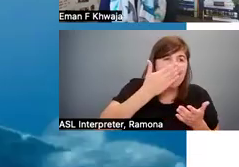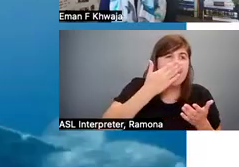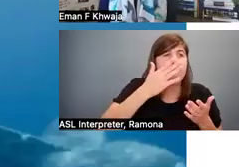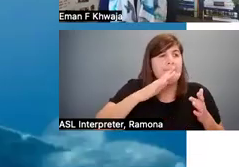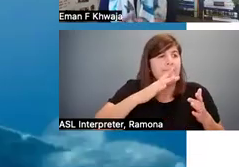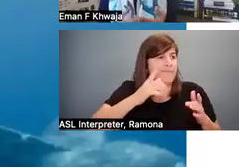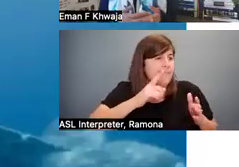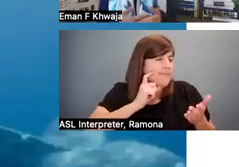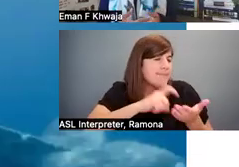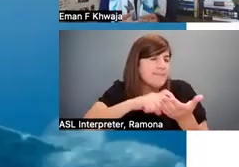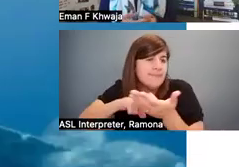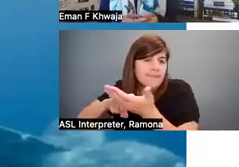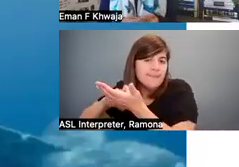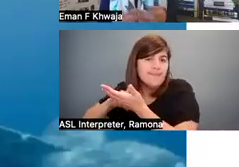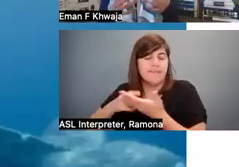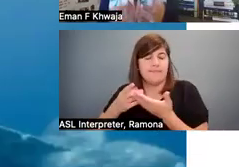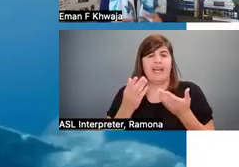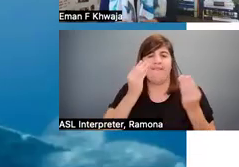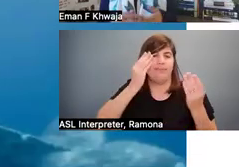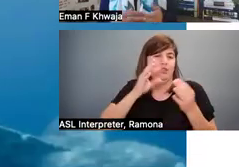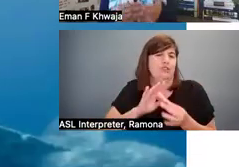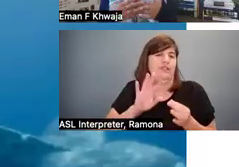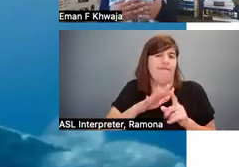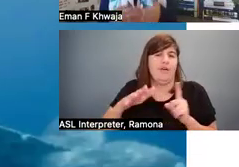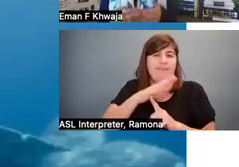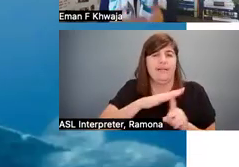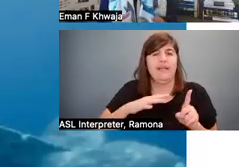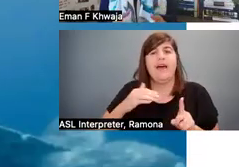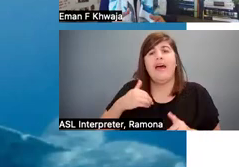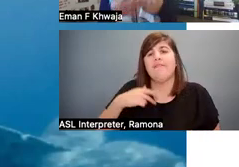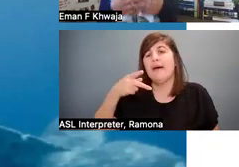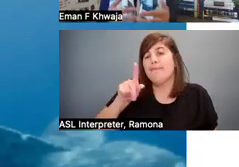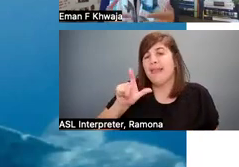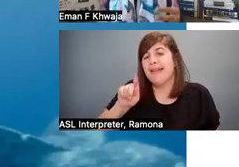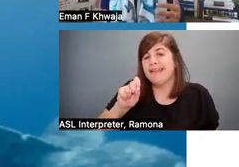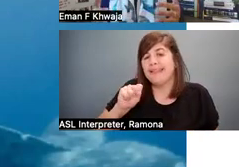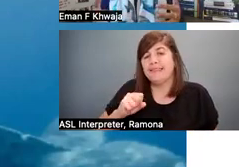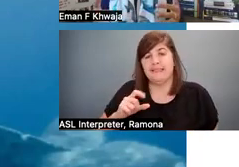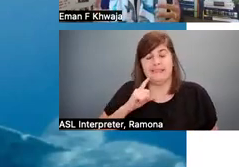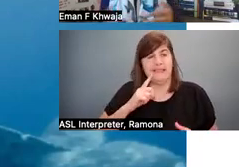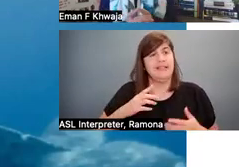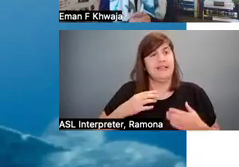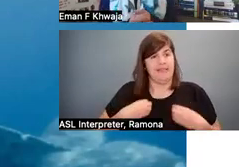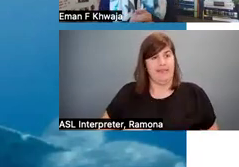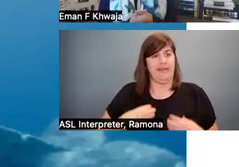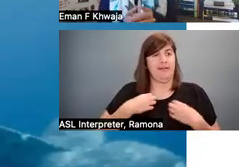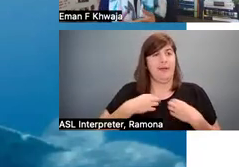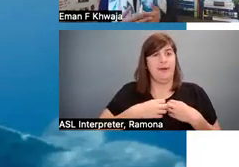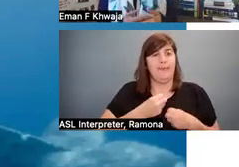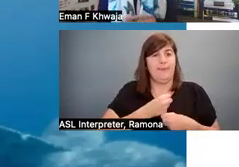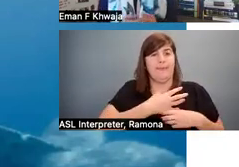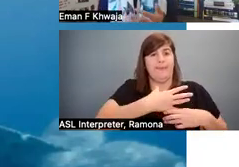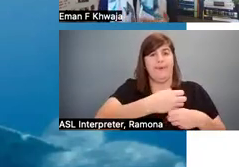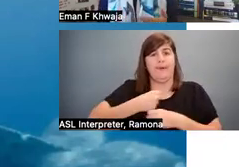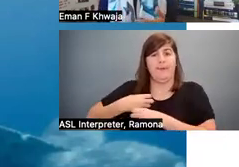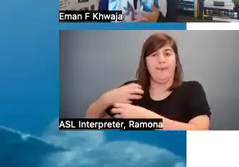environment. They have ventral pleats, which are folds of skin on their throat and belly that expand while they're feeding. And then they've got super,